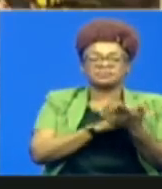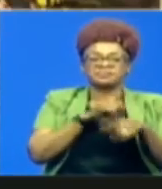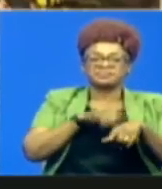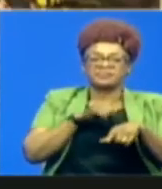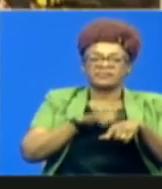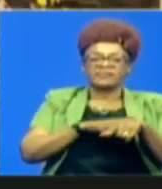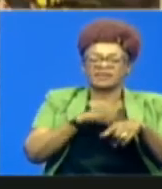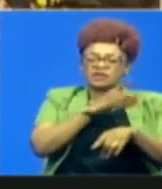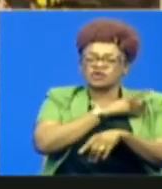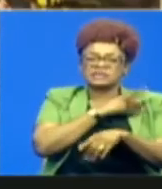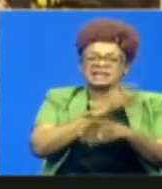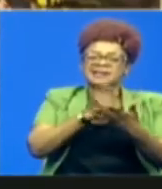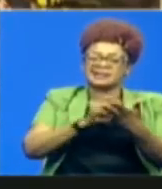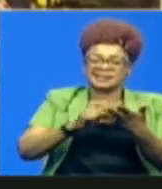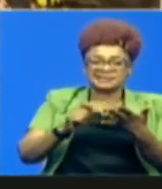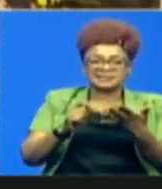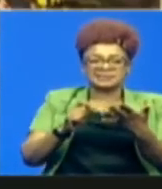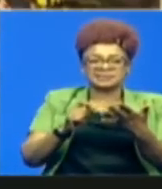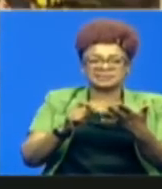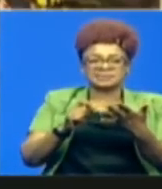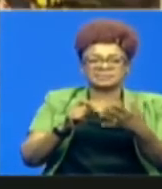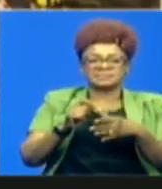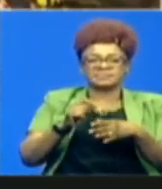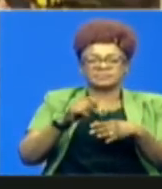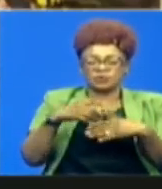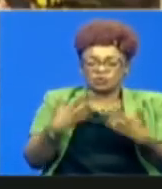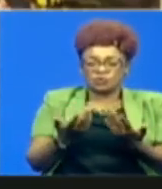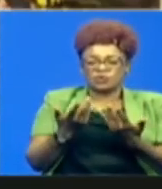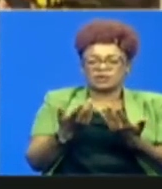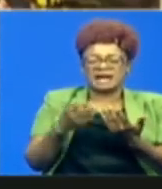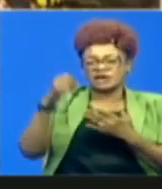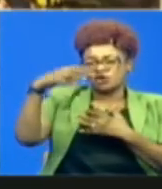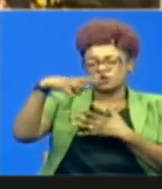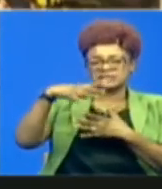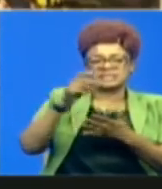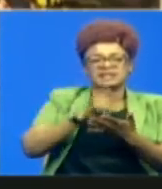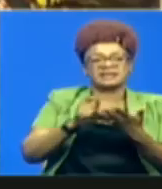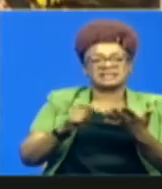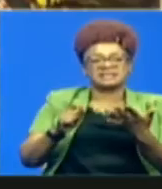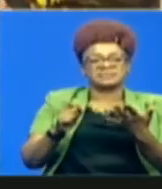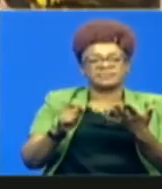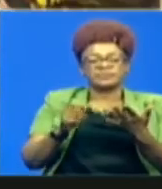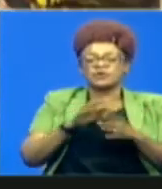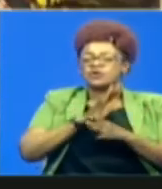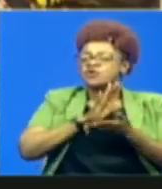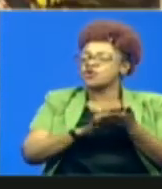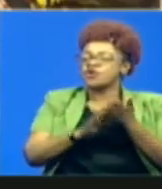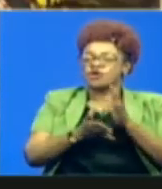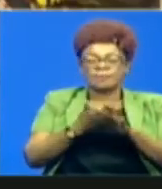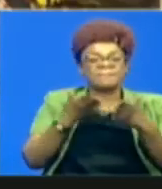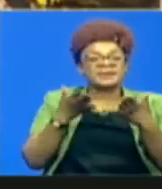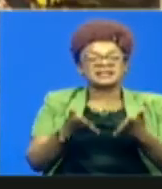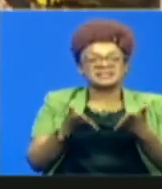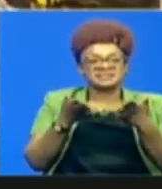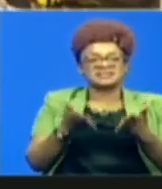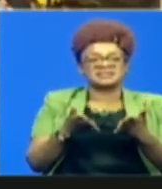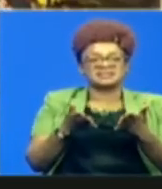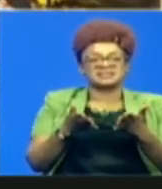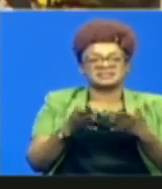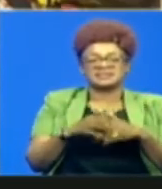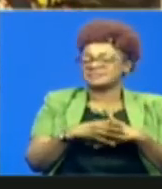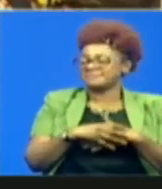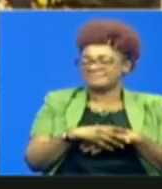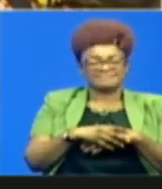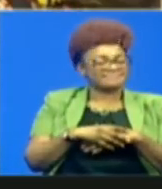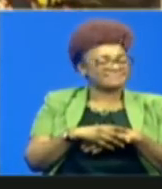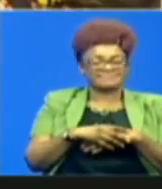writes or a radiologist writes, no presence, just know it's heavy. If